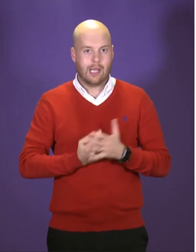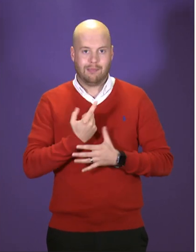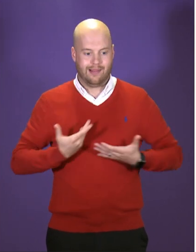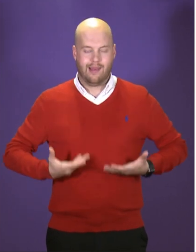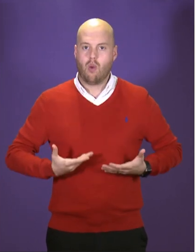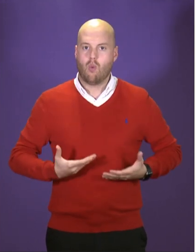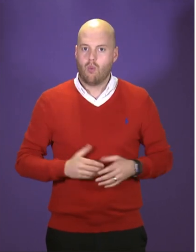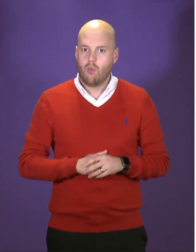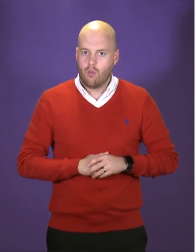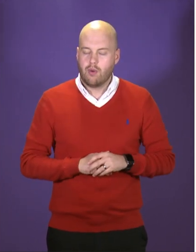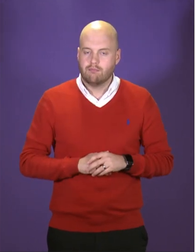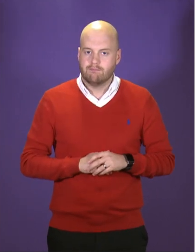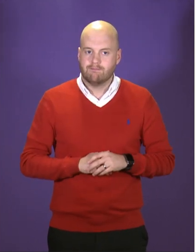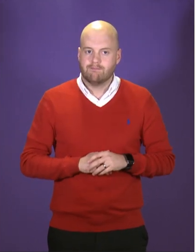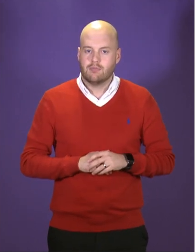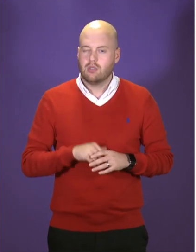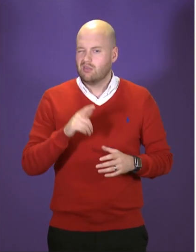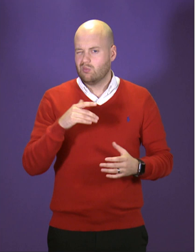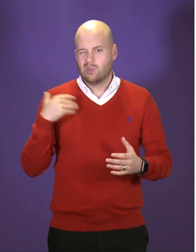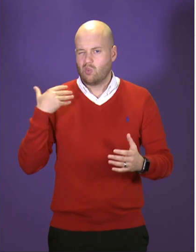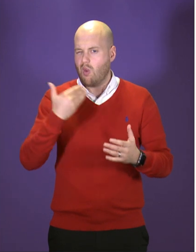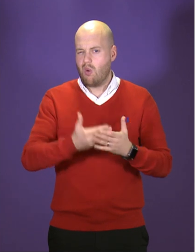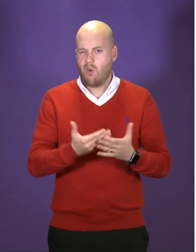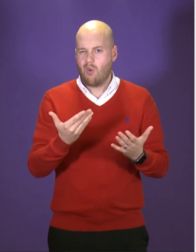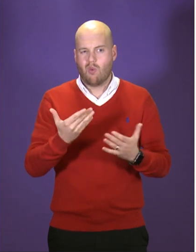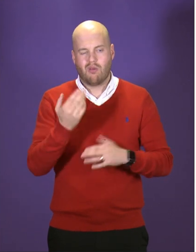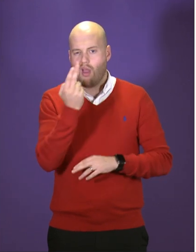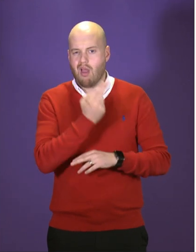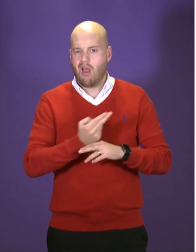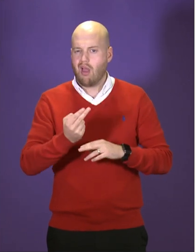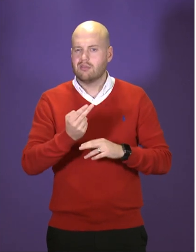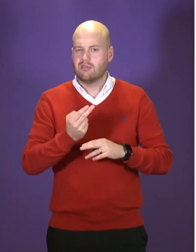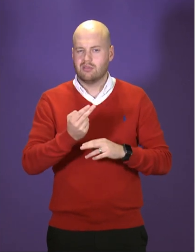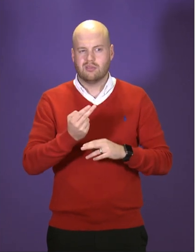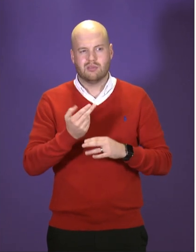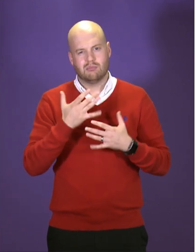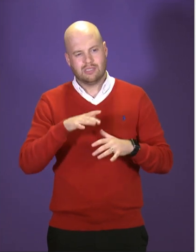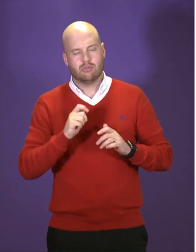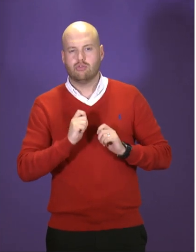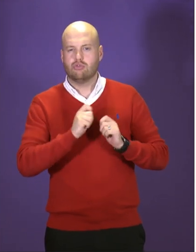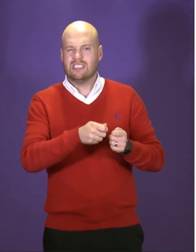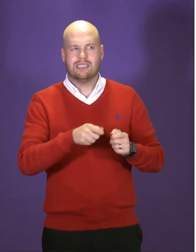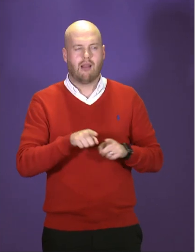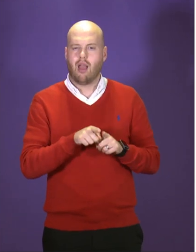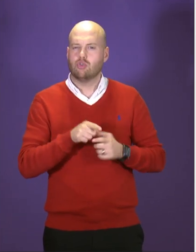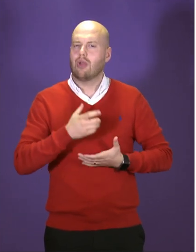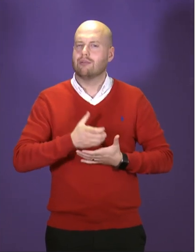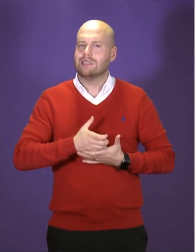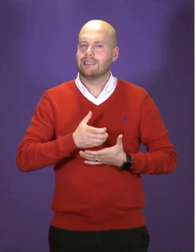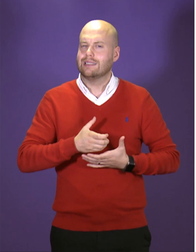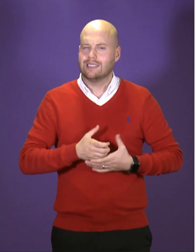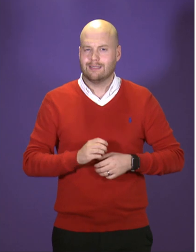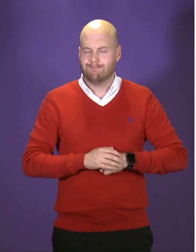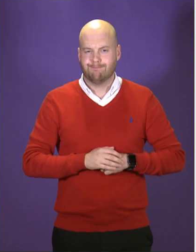long has the arts sector continued to be seen as a handout, as a charity case. What you all